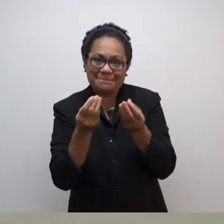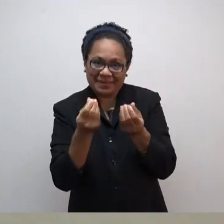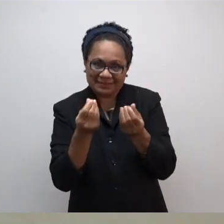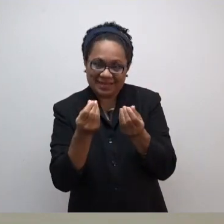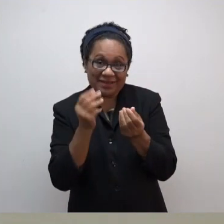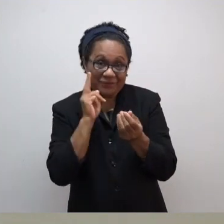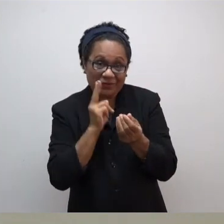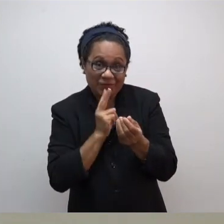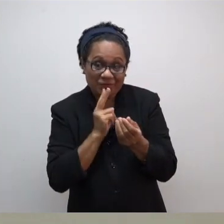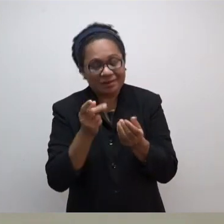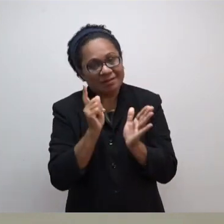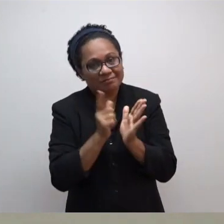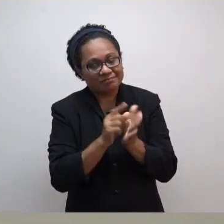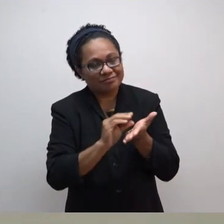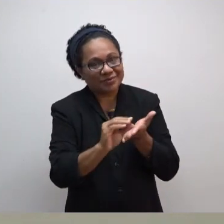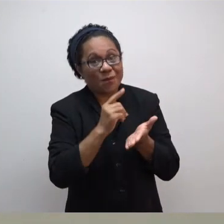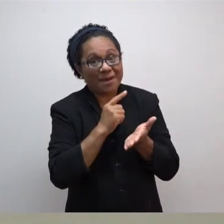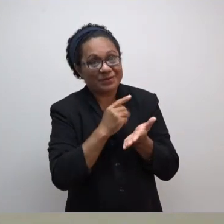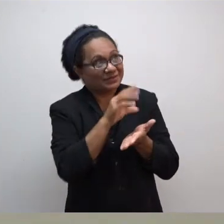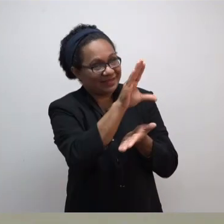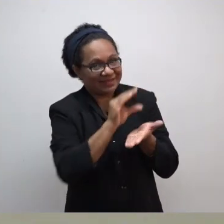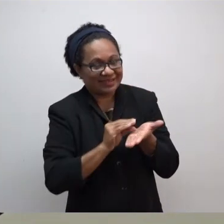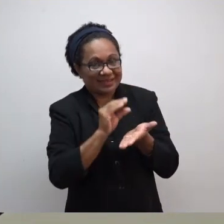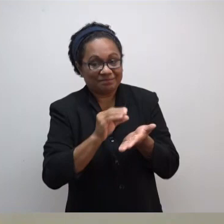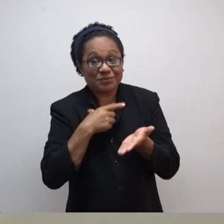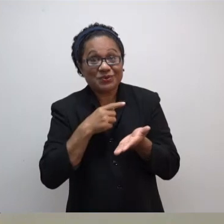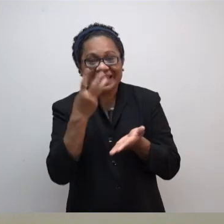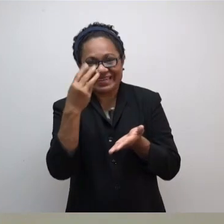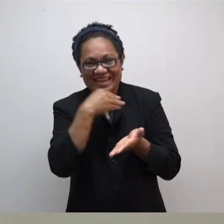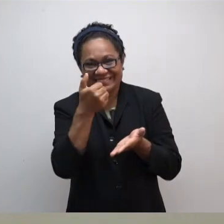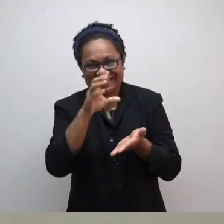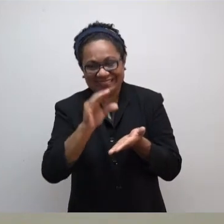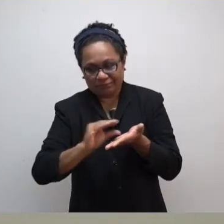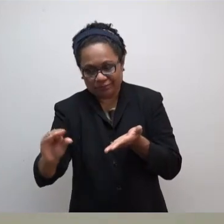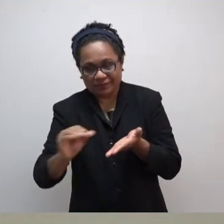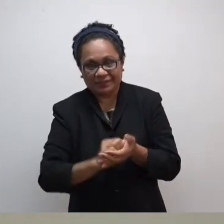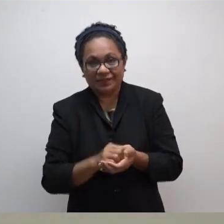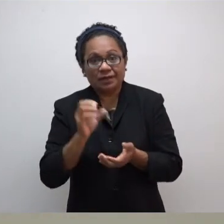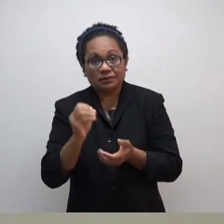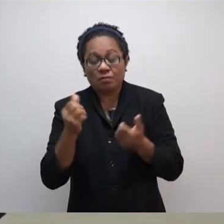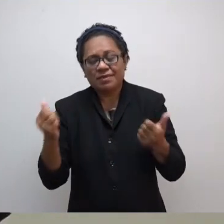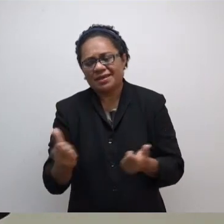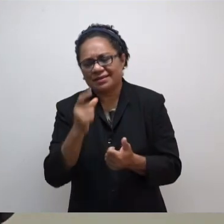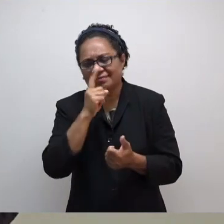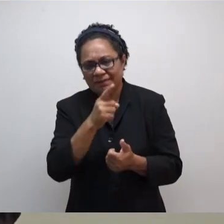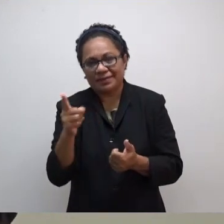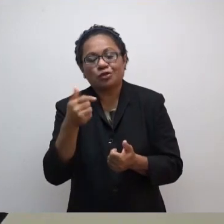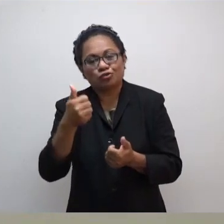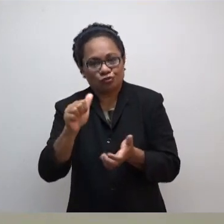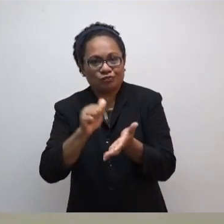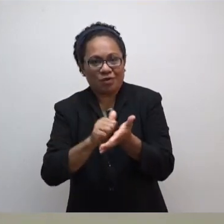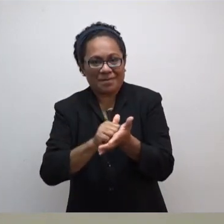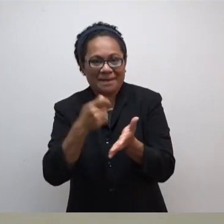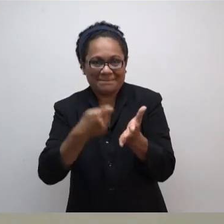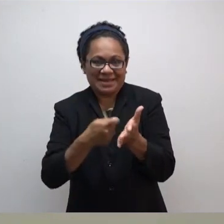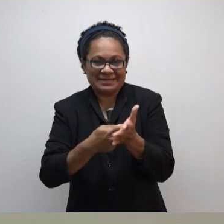fact, made those payments. So there's a wide range of uses that people have utilized these funds for, and would of